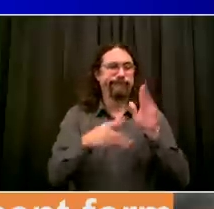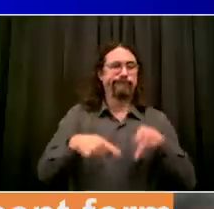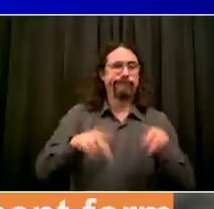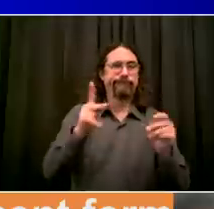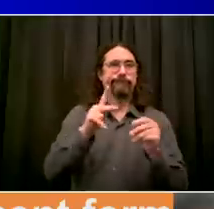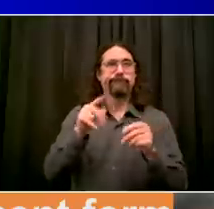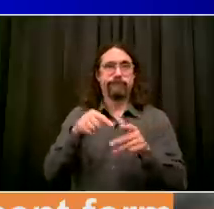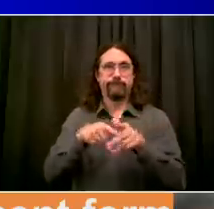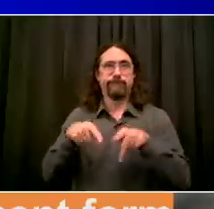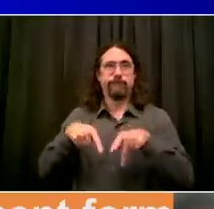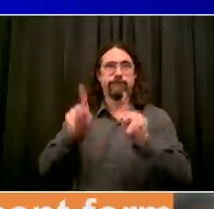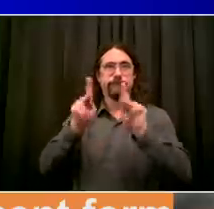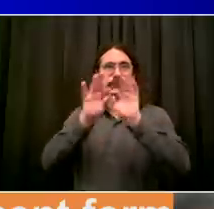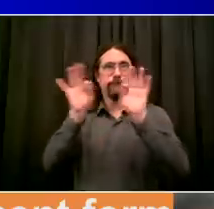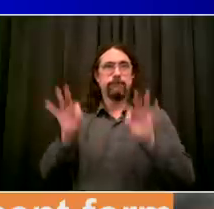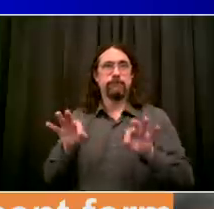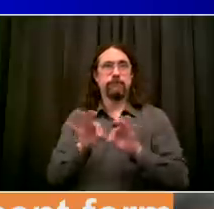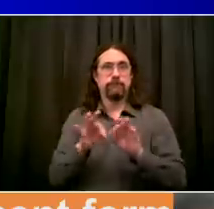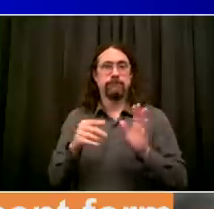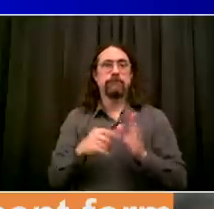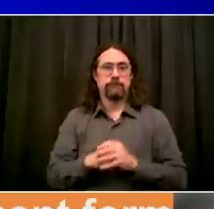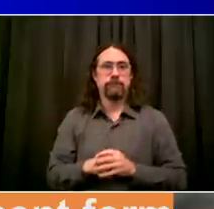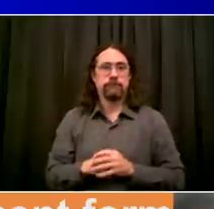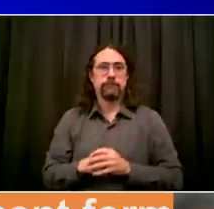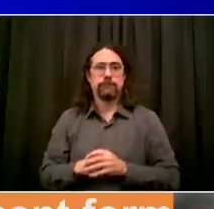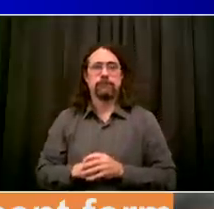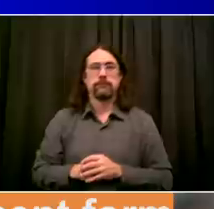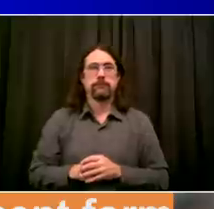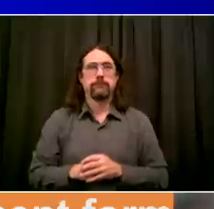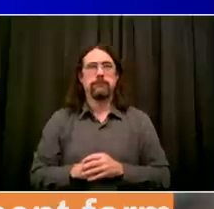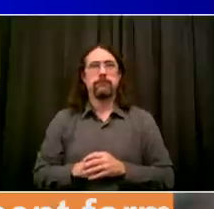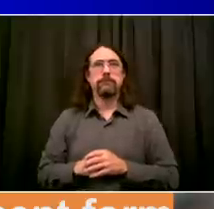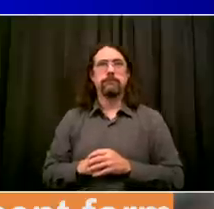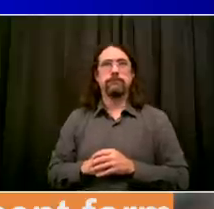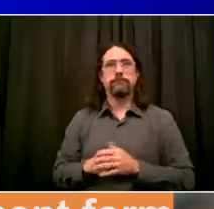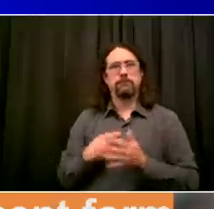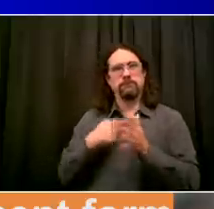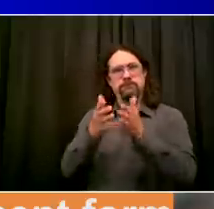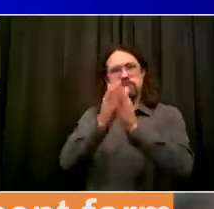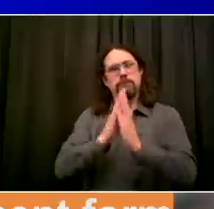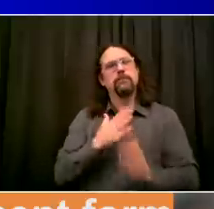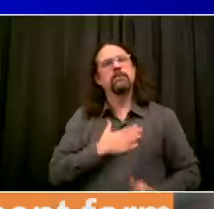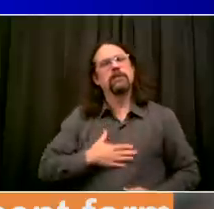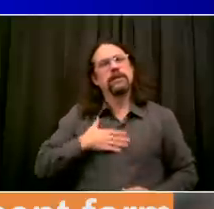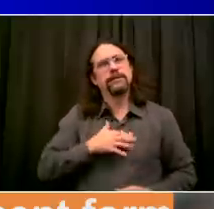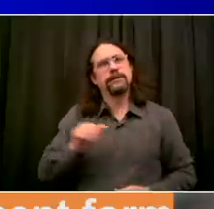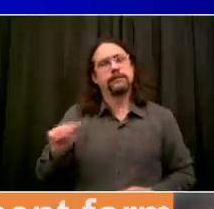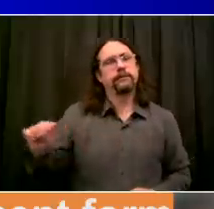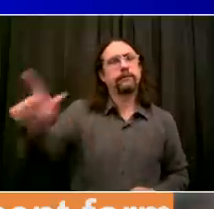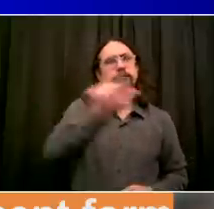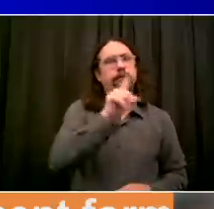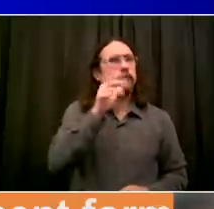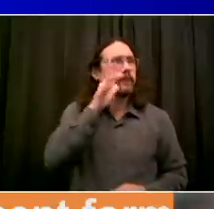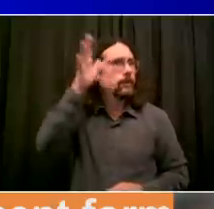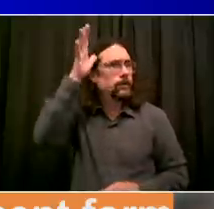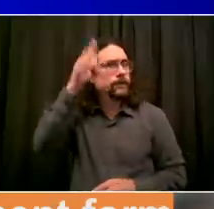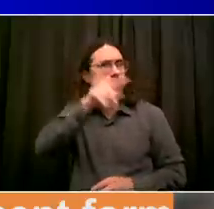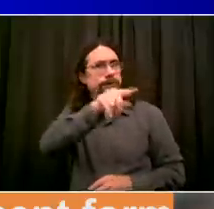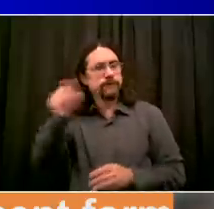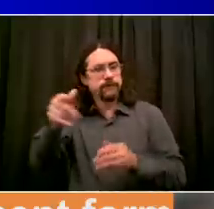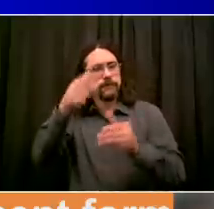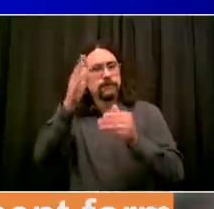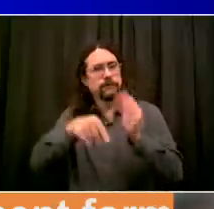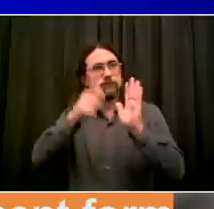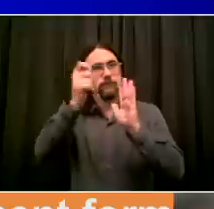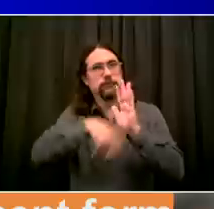look, to all the parents out there, I'm a parent. I want to say this to all of you. This is such a good and smart thing to do. The school community is working very closely with the